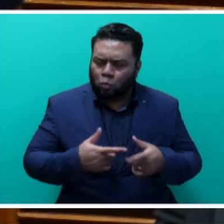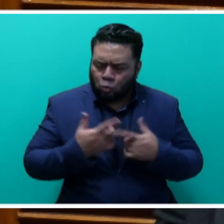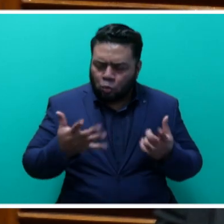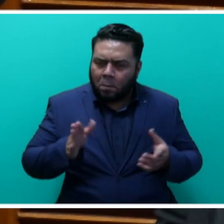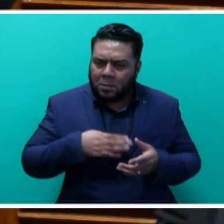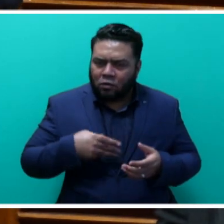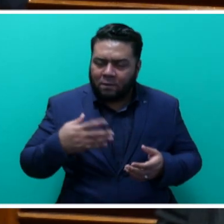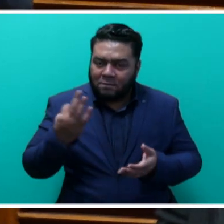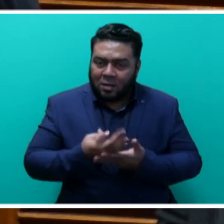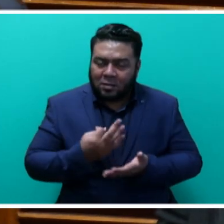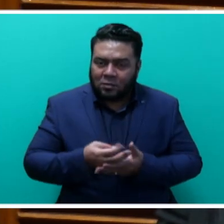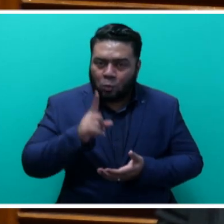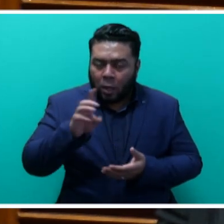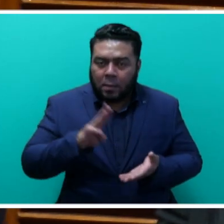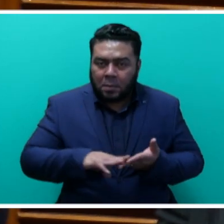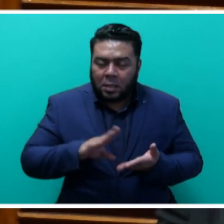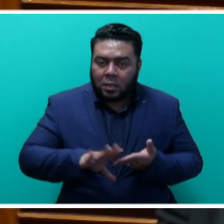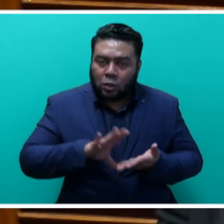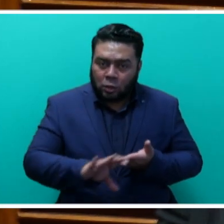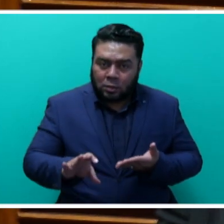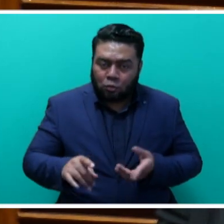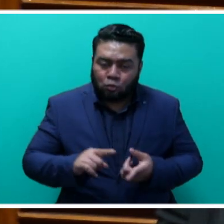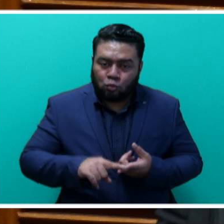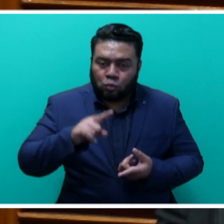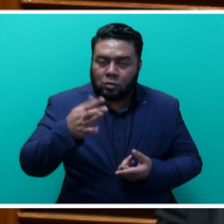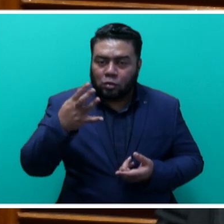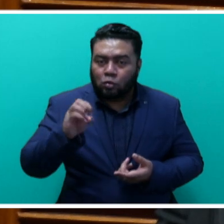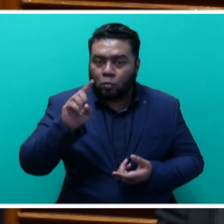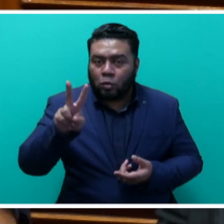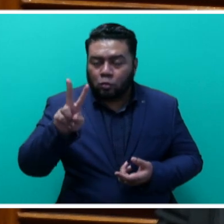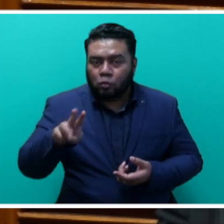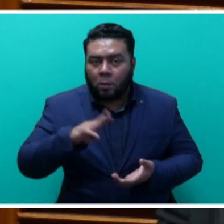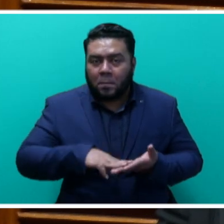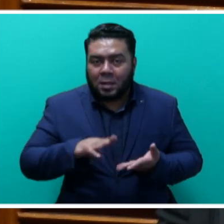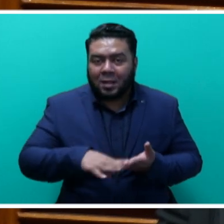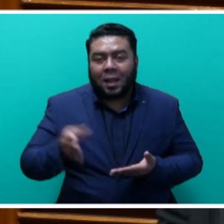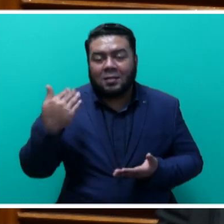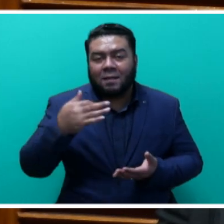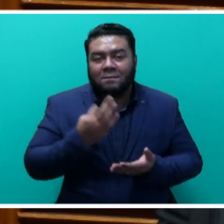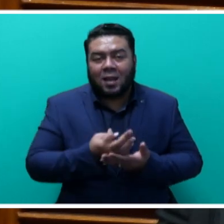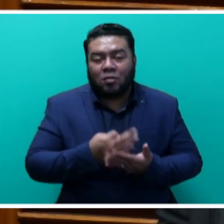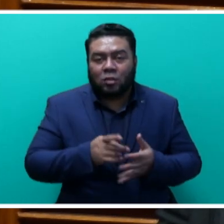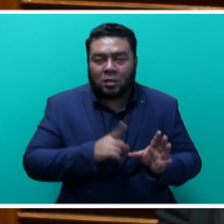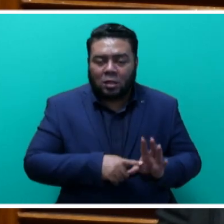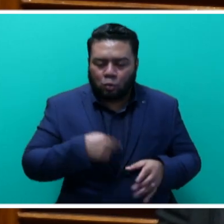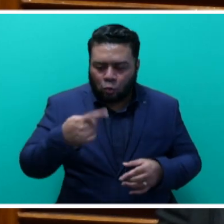Finance for allocating $1 million, an increase of $0.2 million in the last financial year to continue this